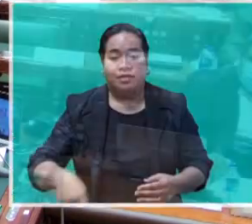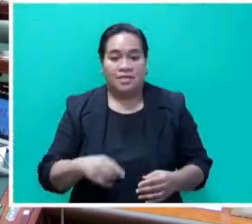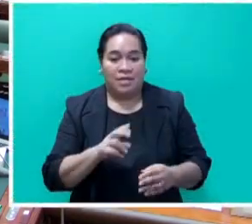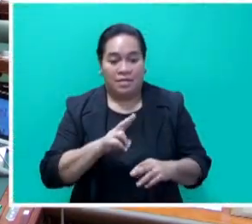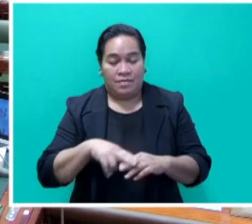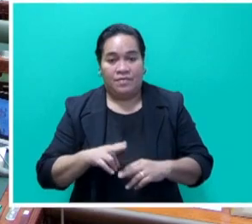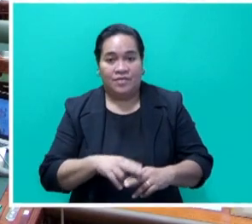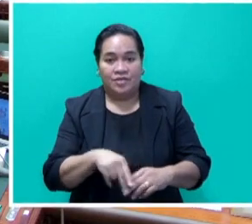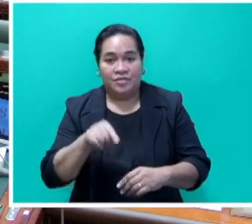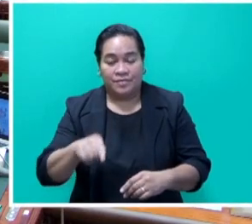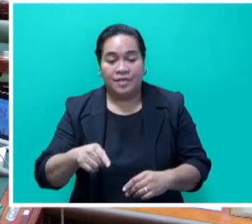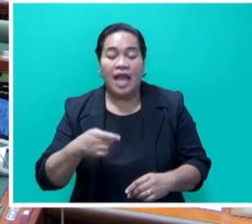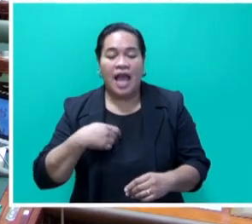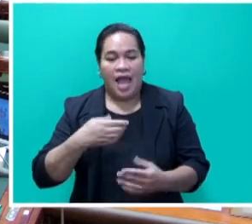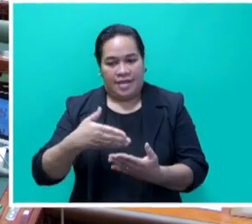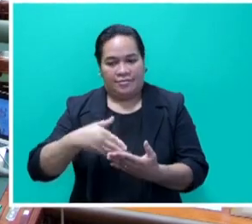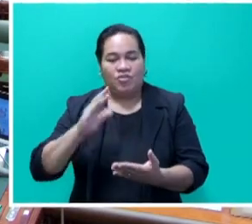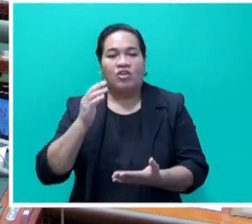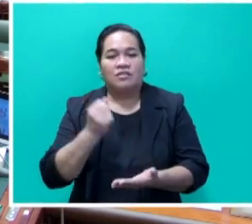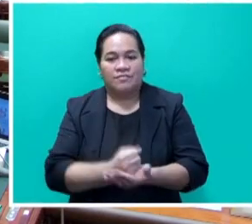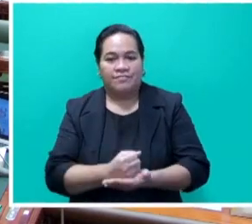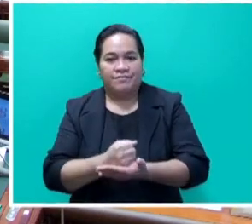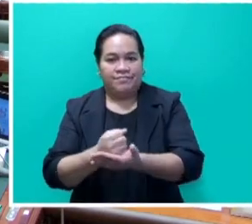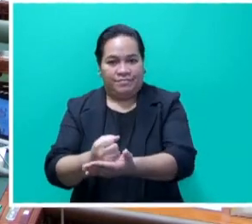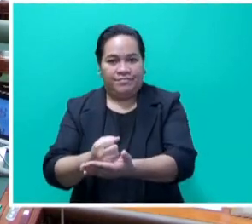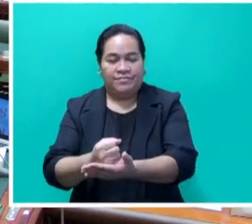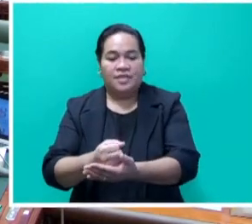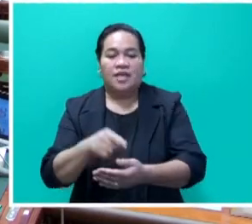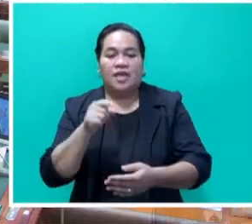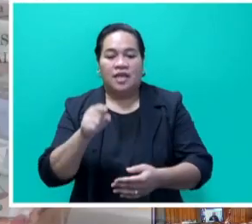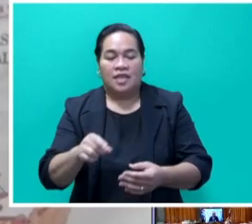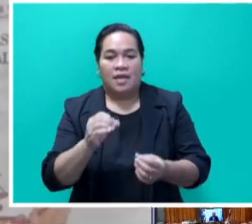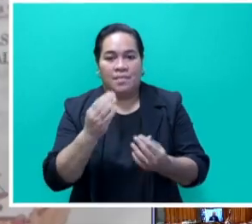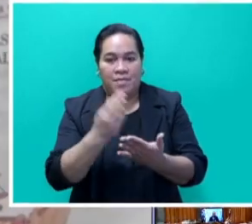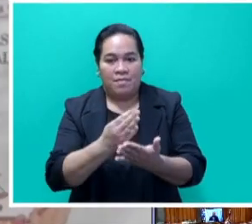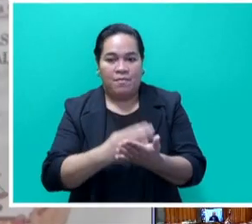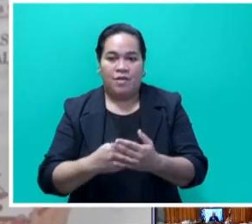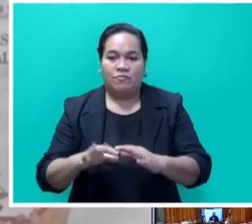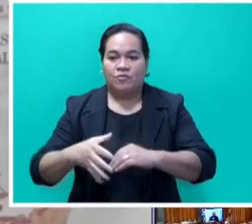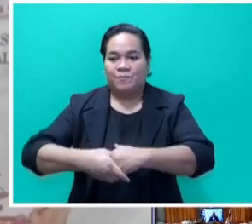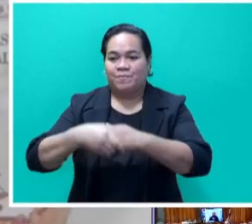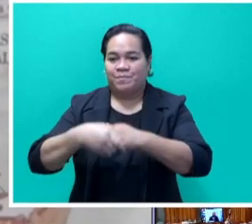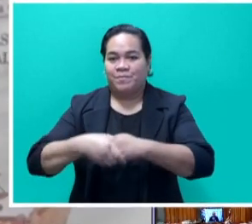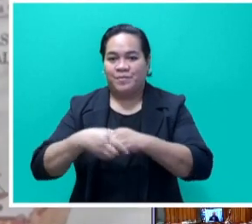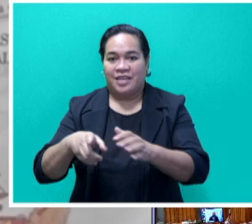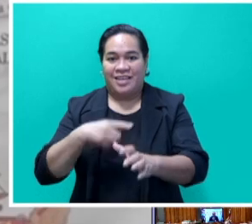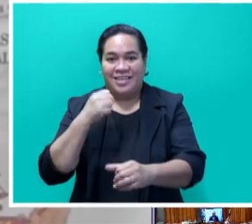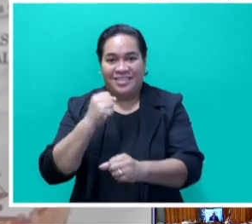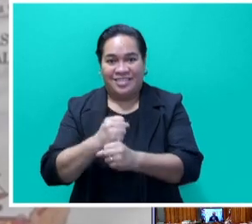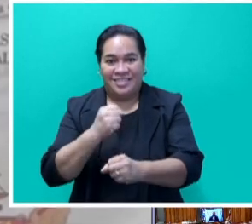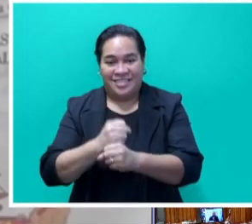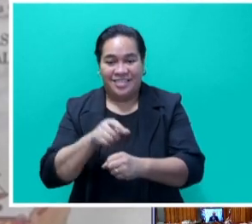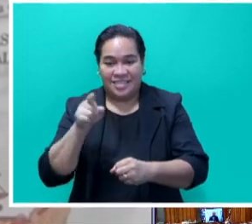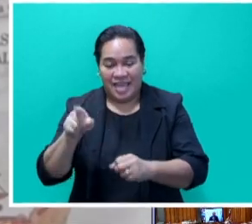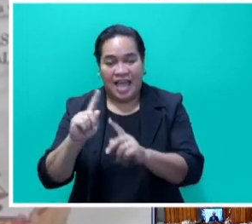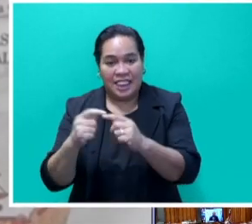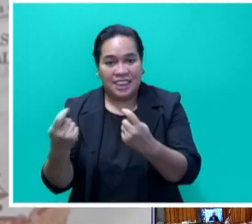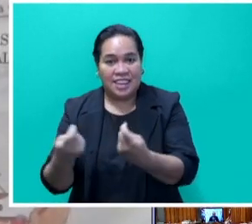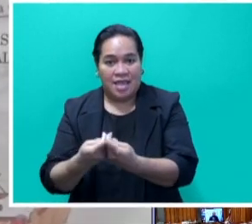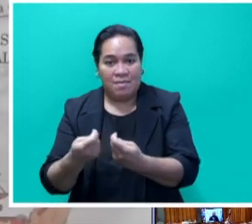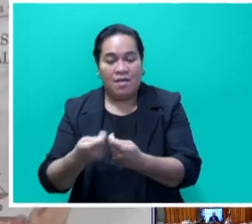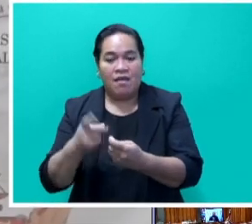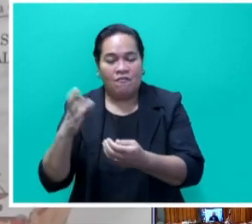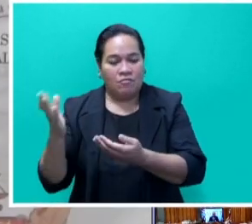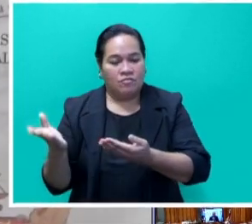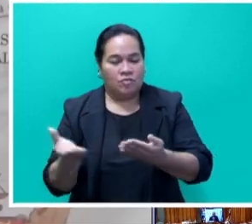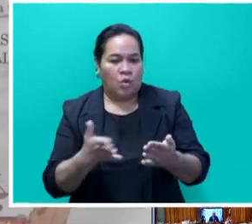I endorse and commend the appropriation bill and congratulate the Attorney General and the Minister of Economy and Civil Service and his team for delivering